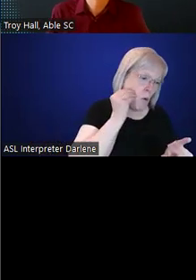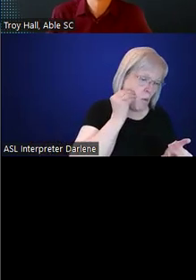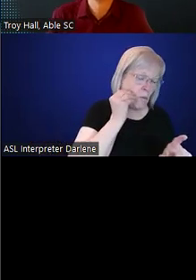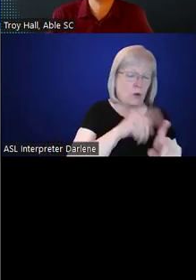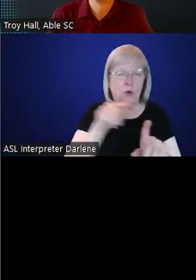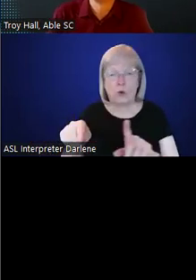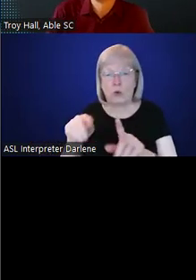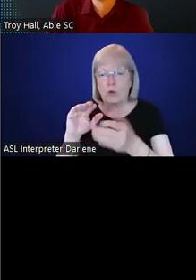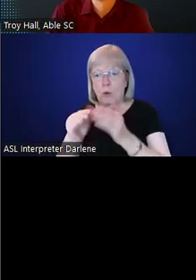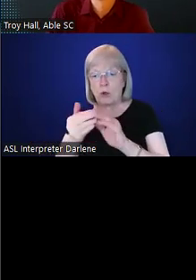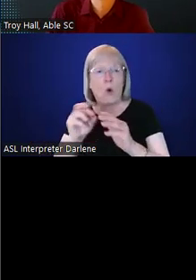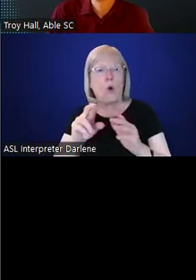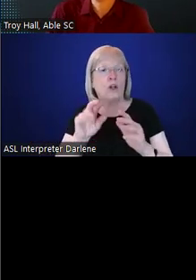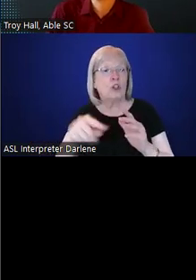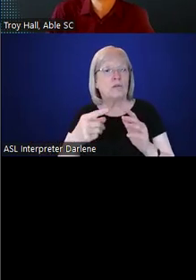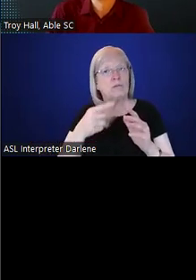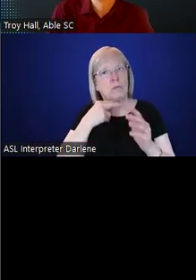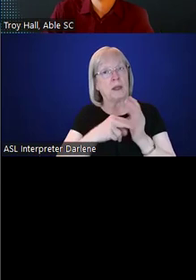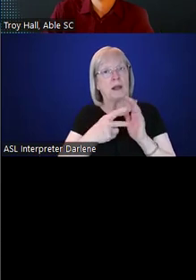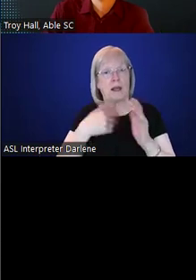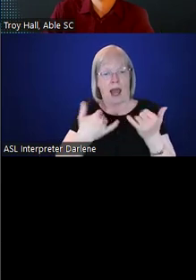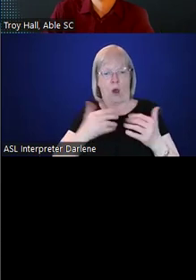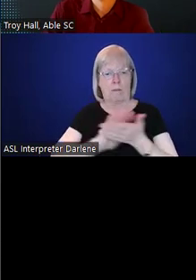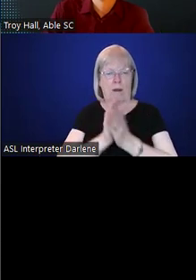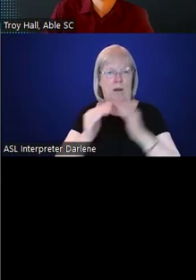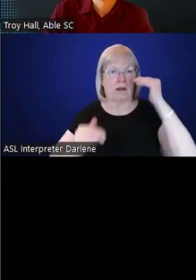to adulthood, right?